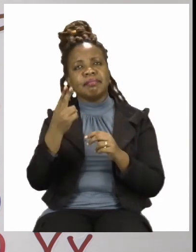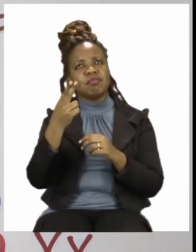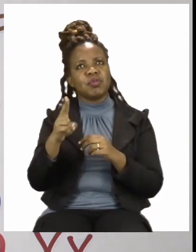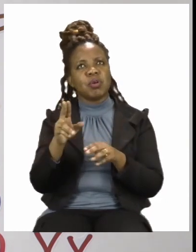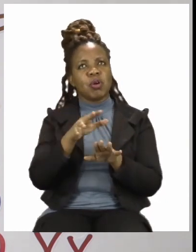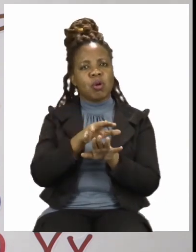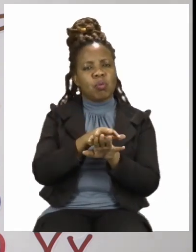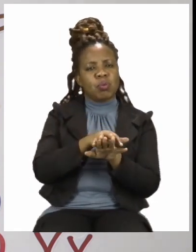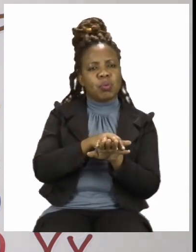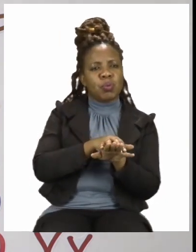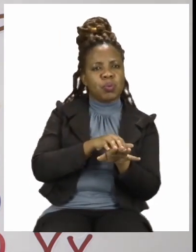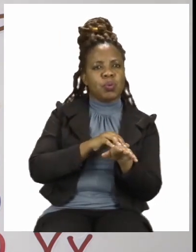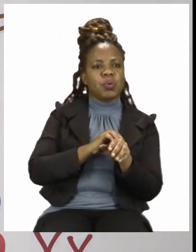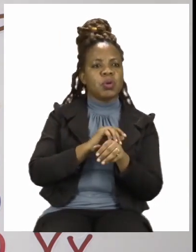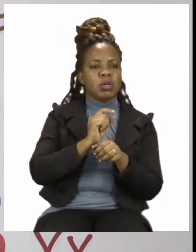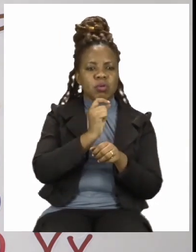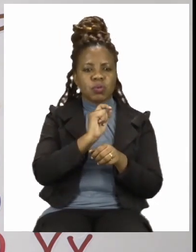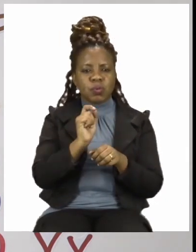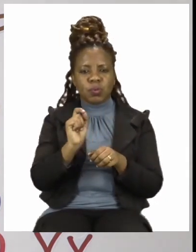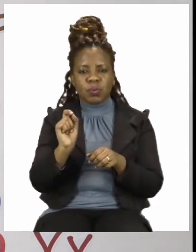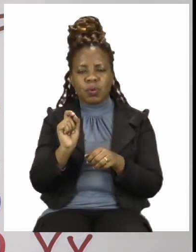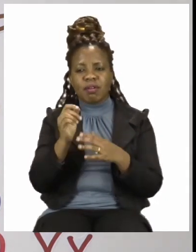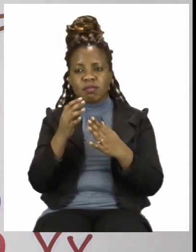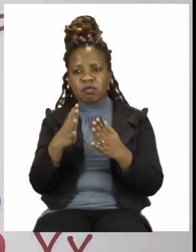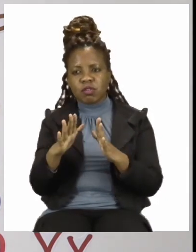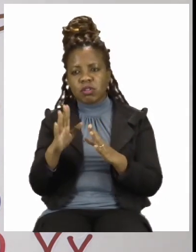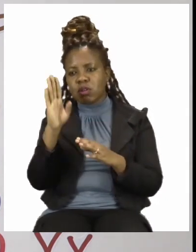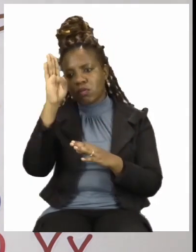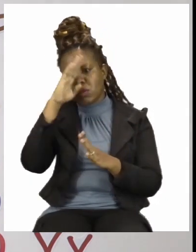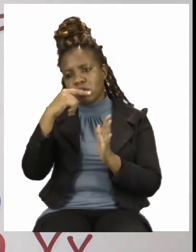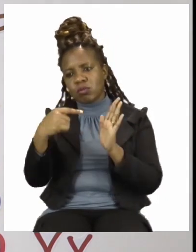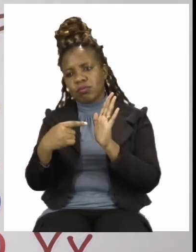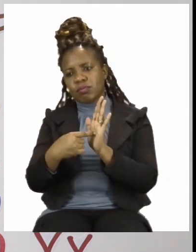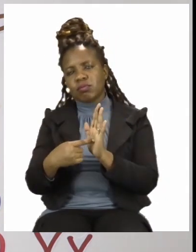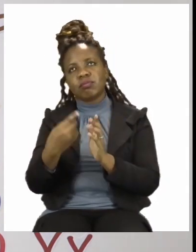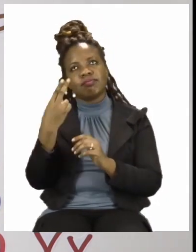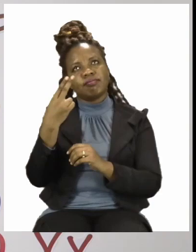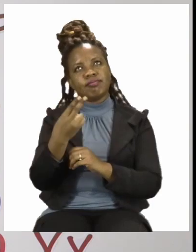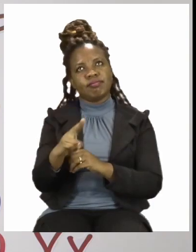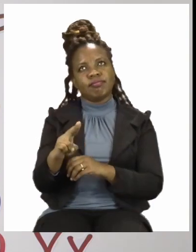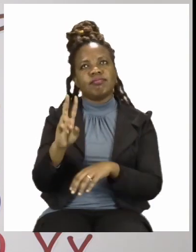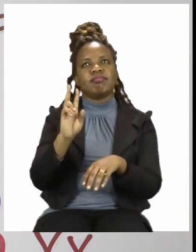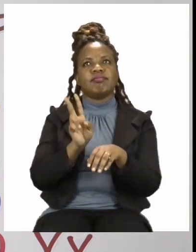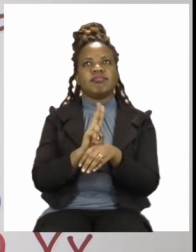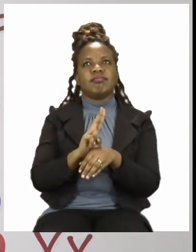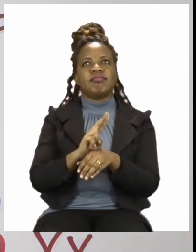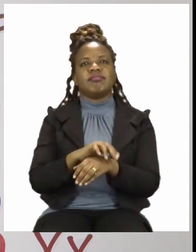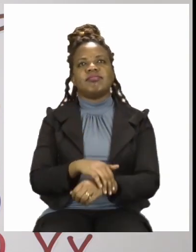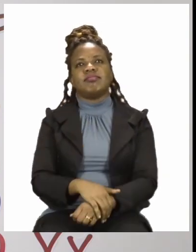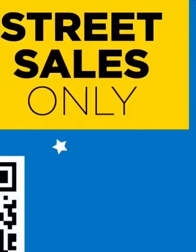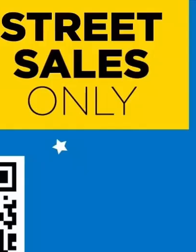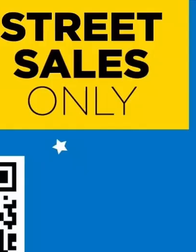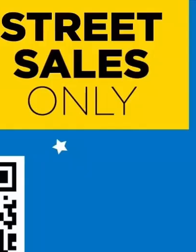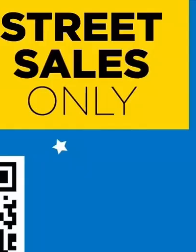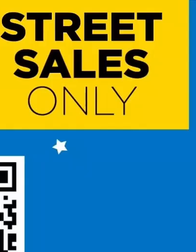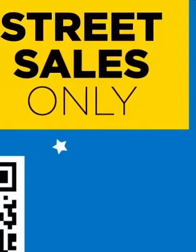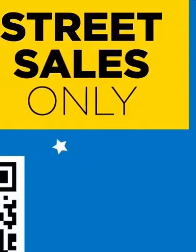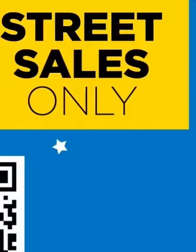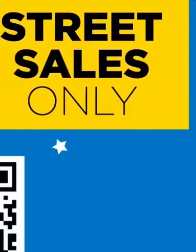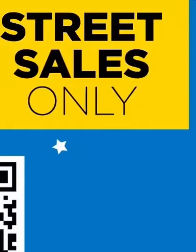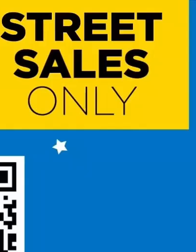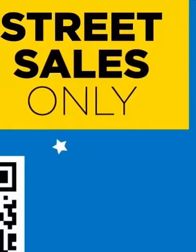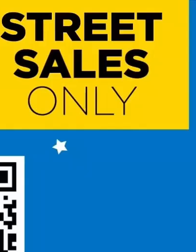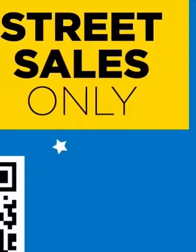don't forget the full stop as well. I will see you soon after the advert break. Follow us